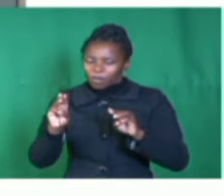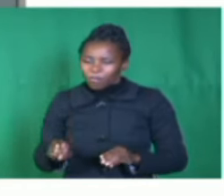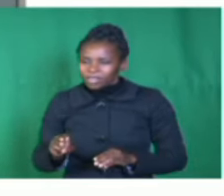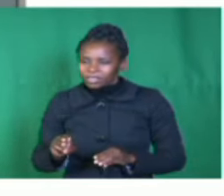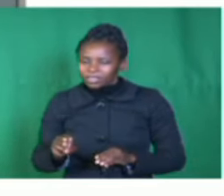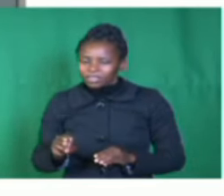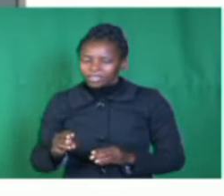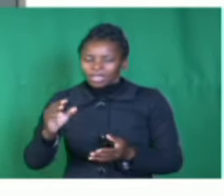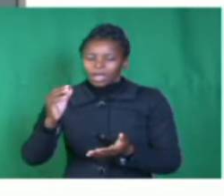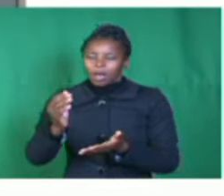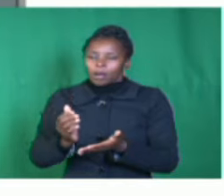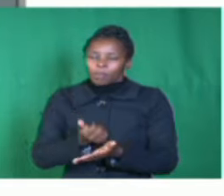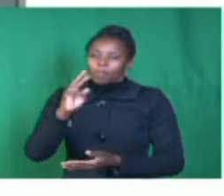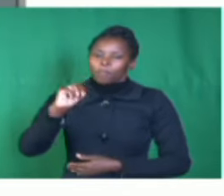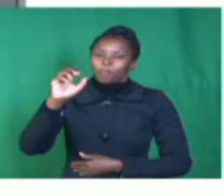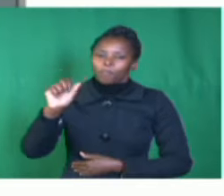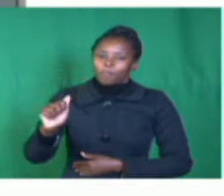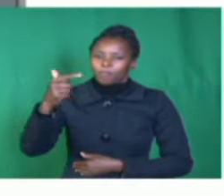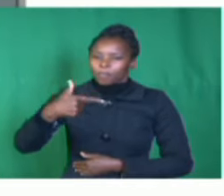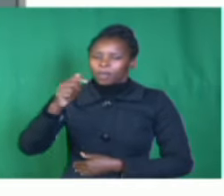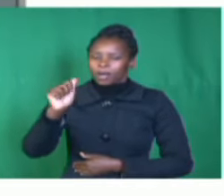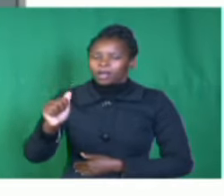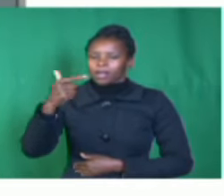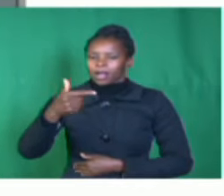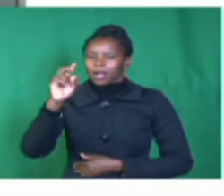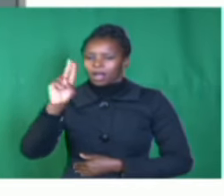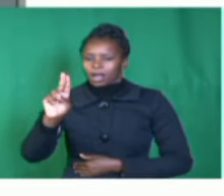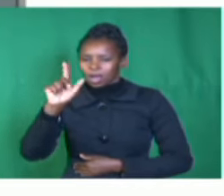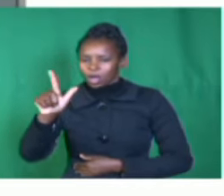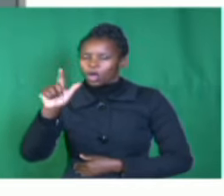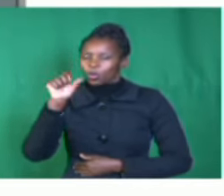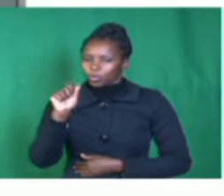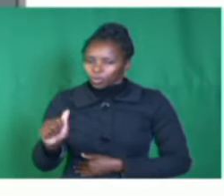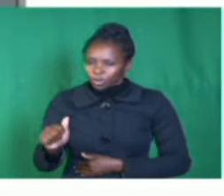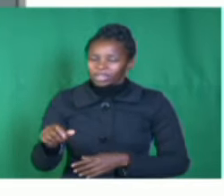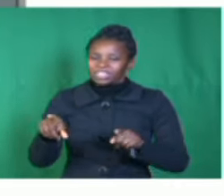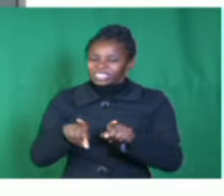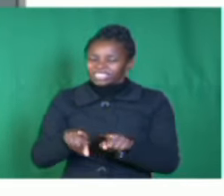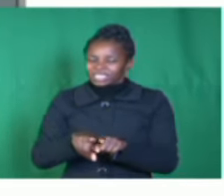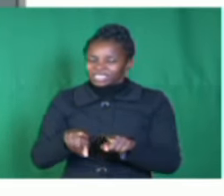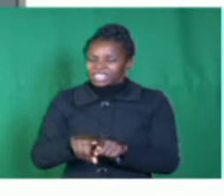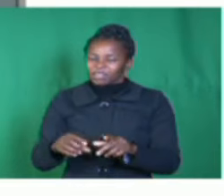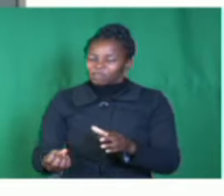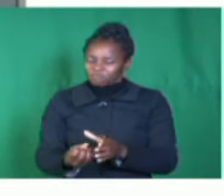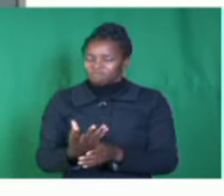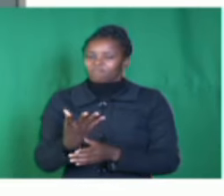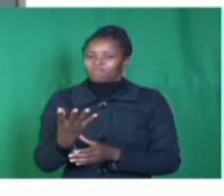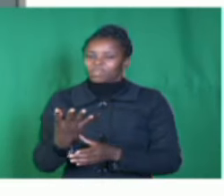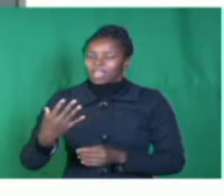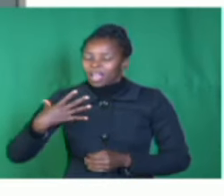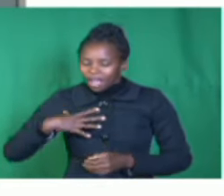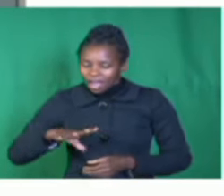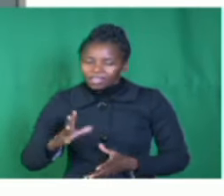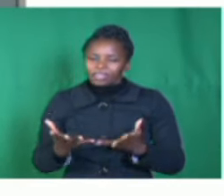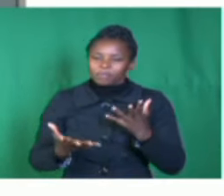the Makakulas of the same, these people were of the same origin. It means some of the Makakulas will be